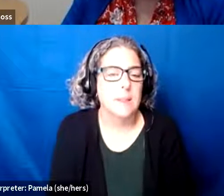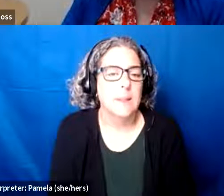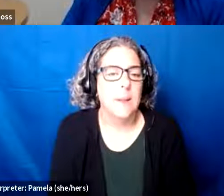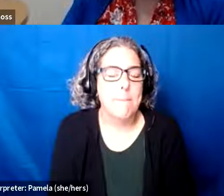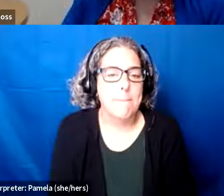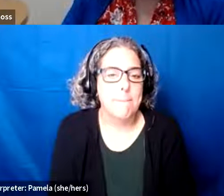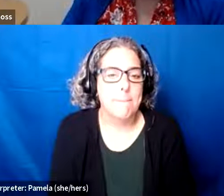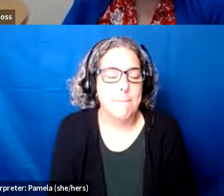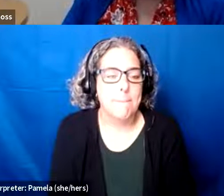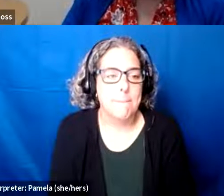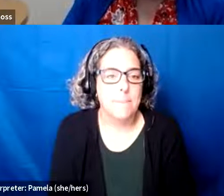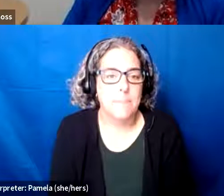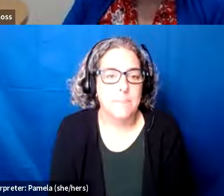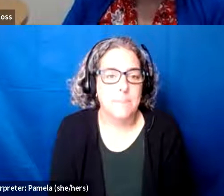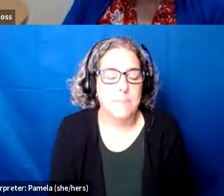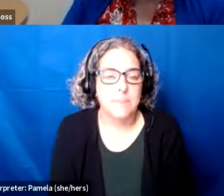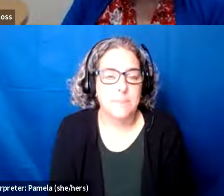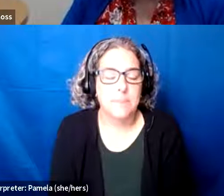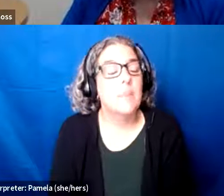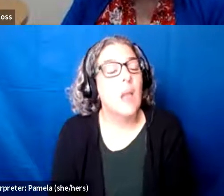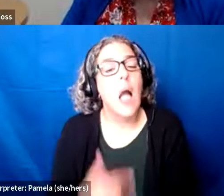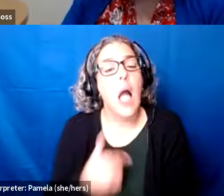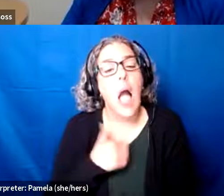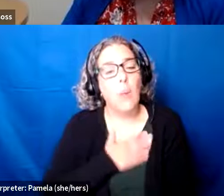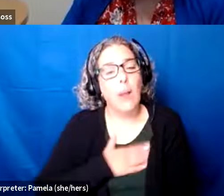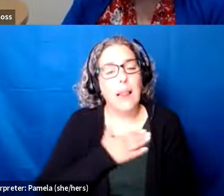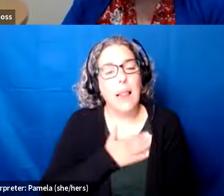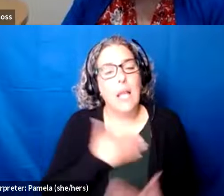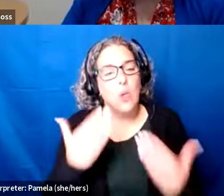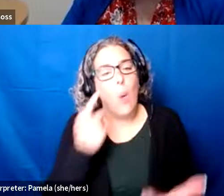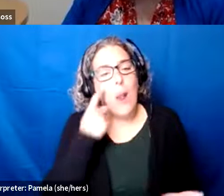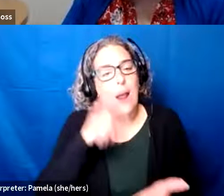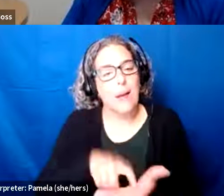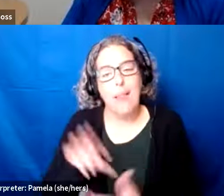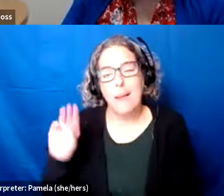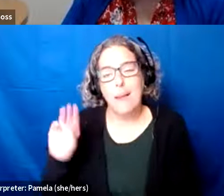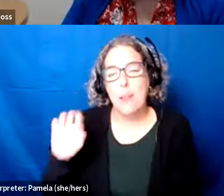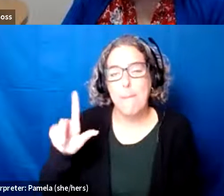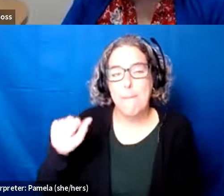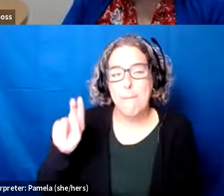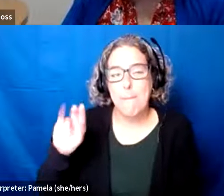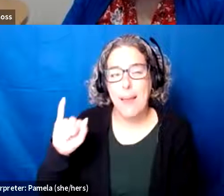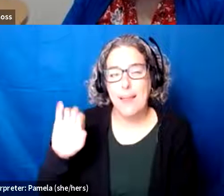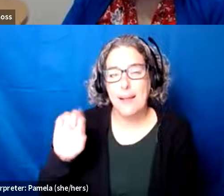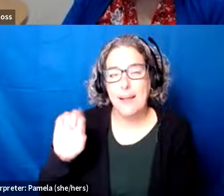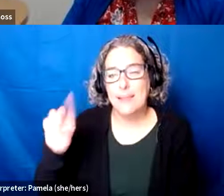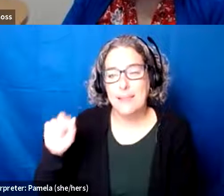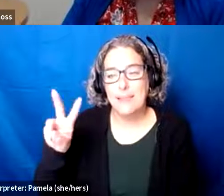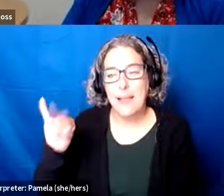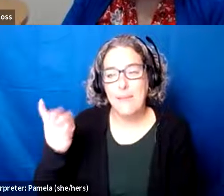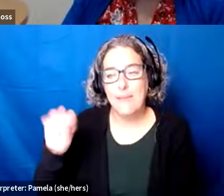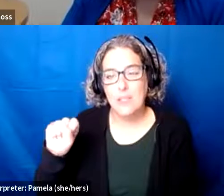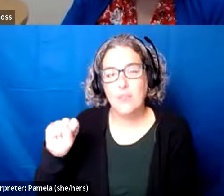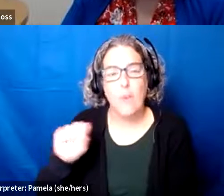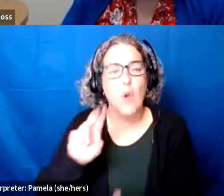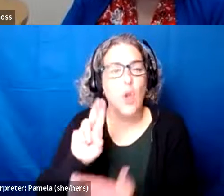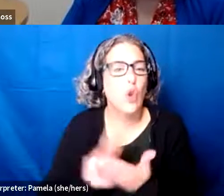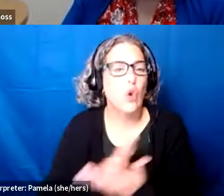First, I would like to acknowledge Melanie Davis from the University Center